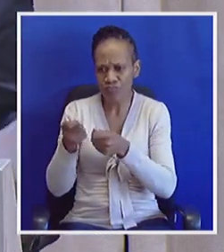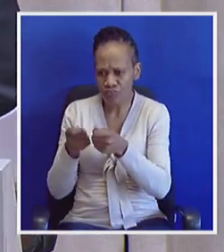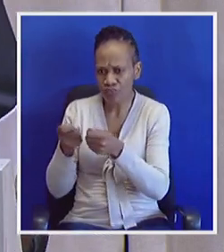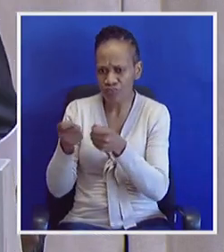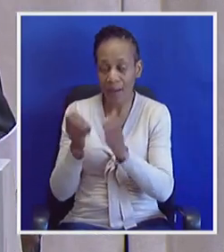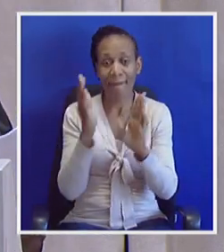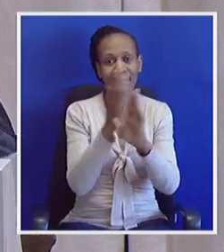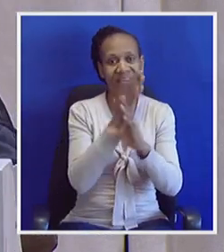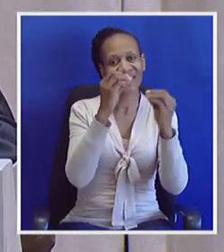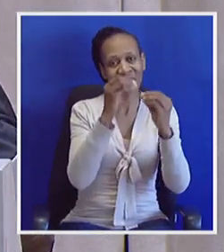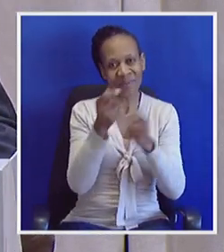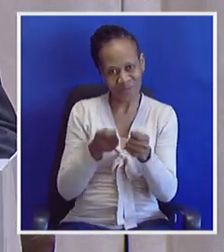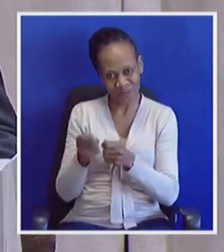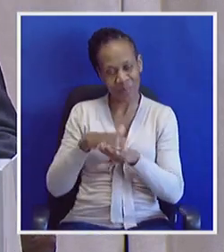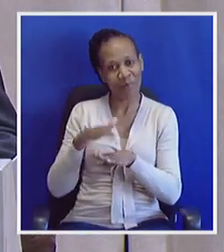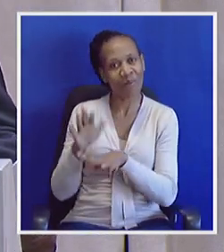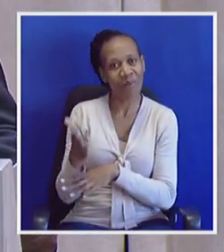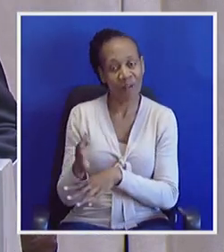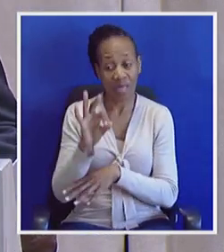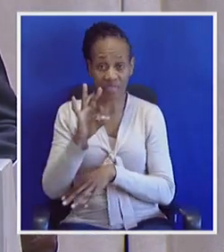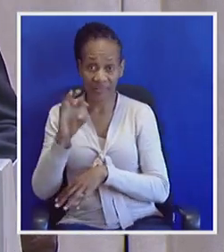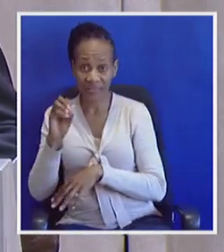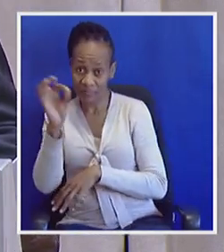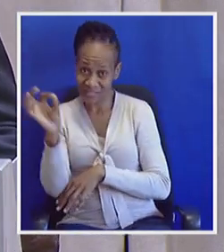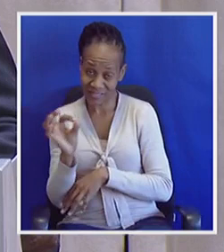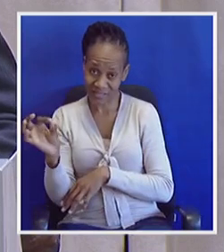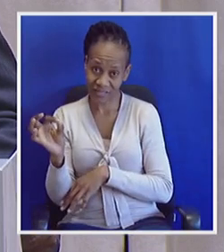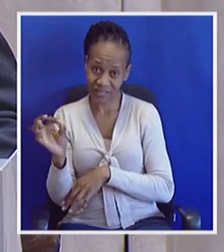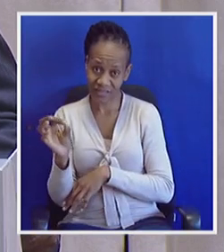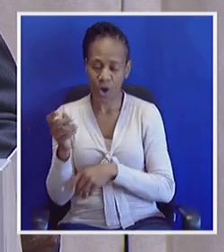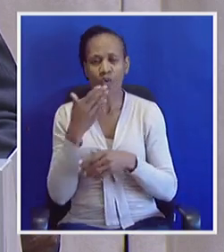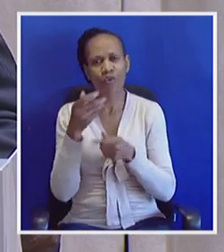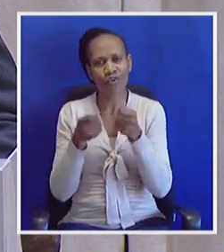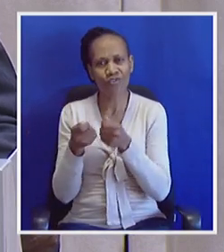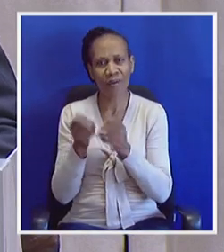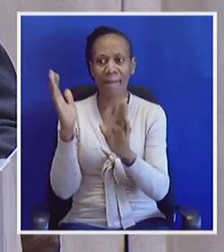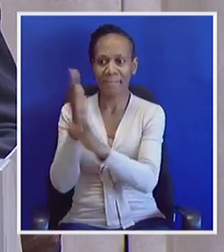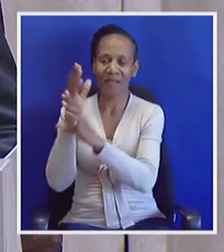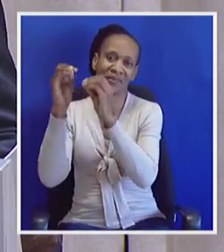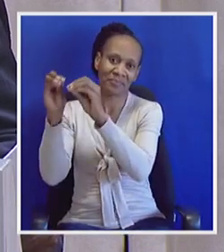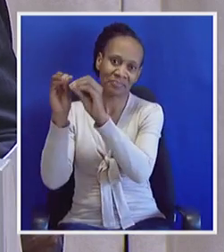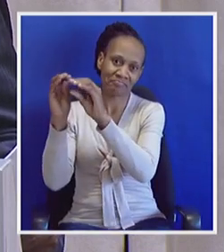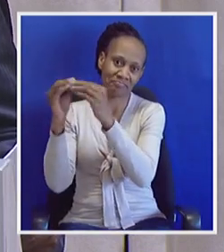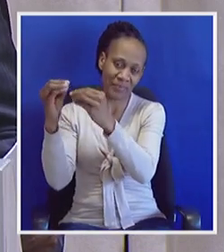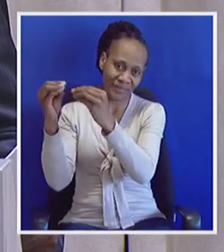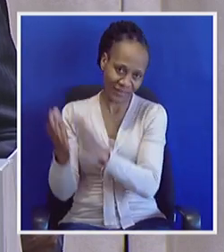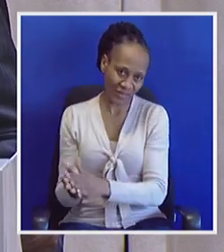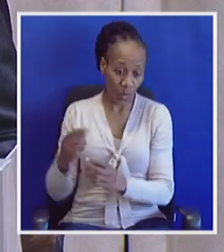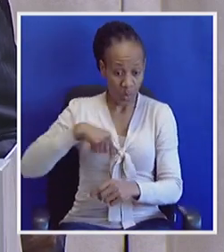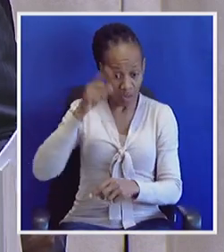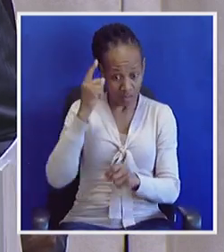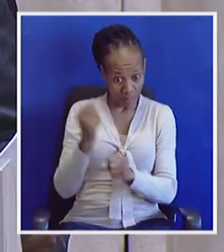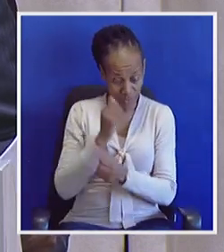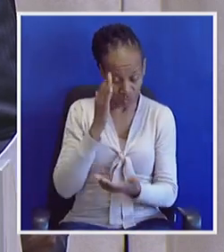the private sector and 30% by the public sector. Now, what we need to do is to make sure